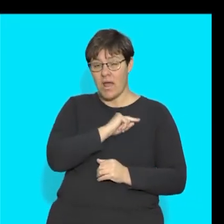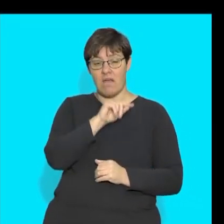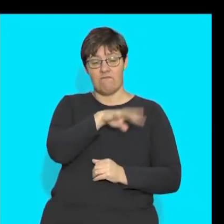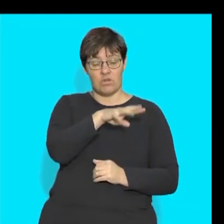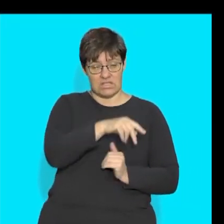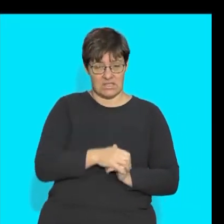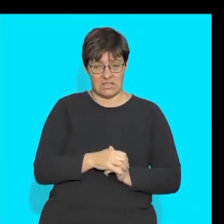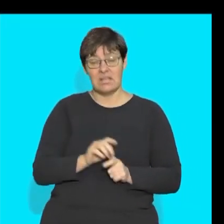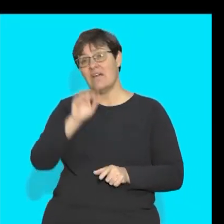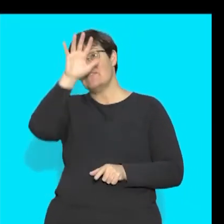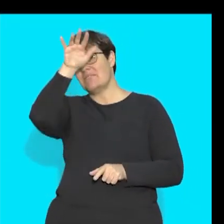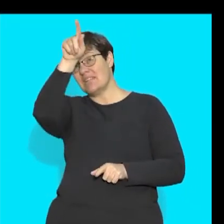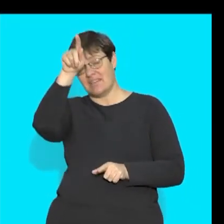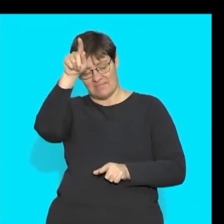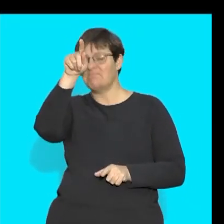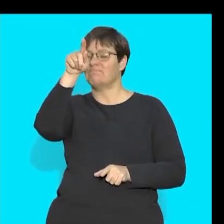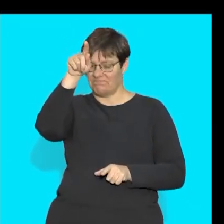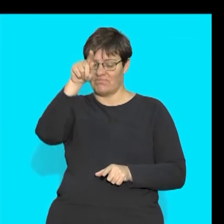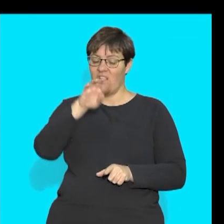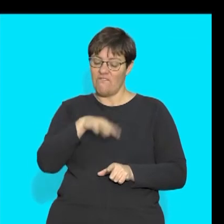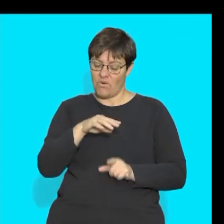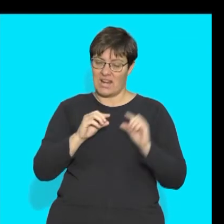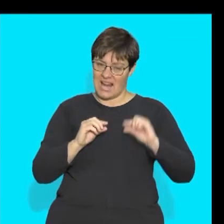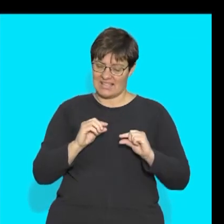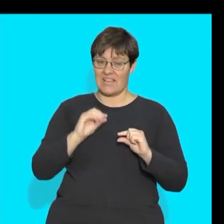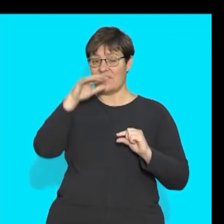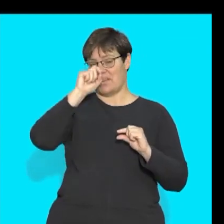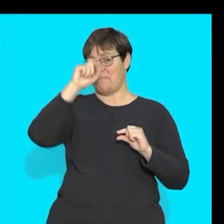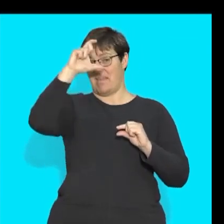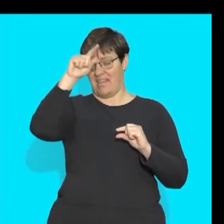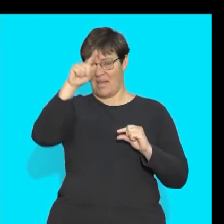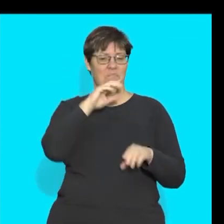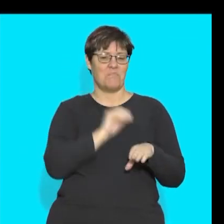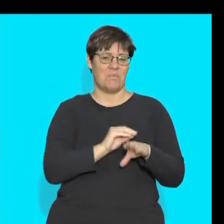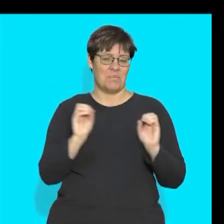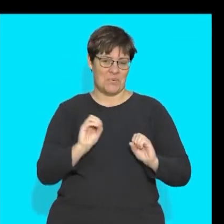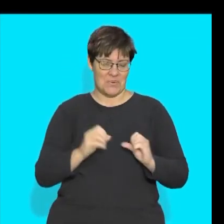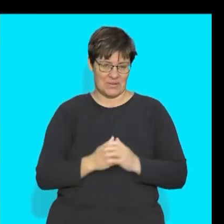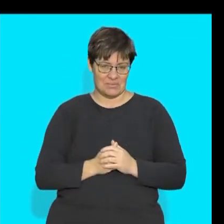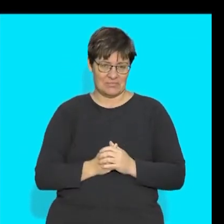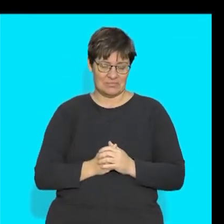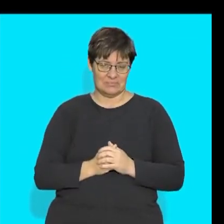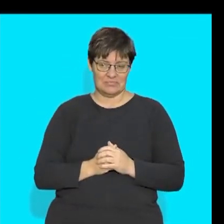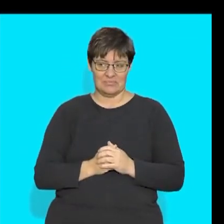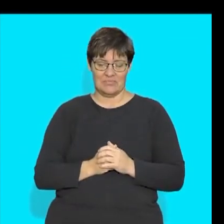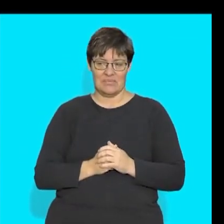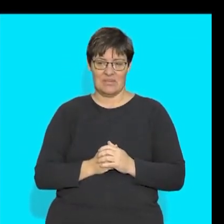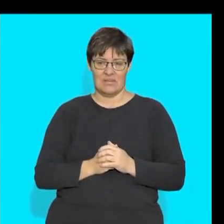that's a 15, 14's smaller, that's not a problem, okay? So,